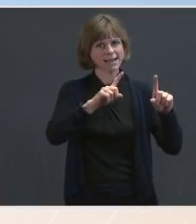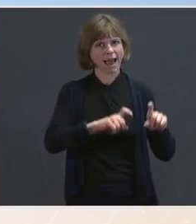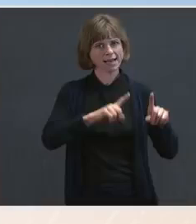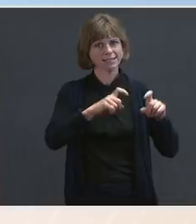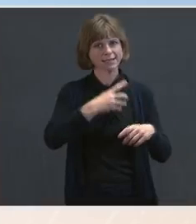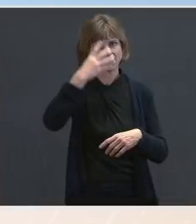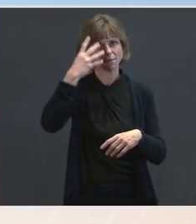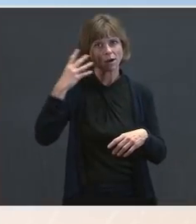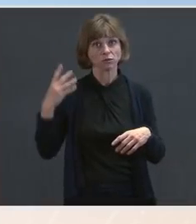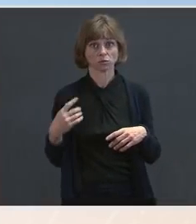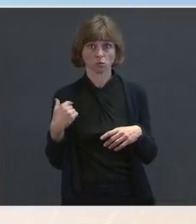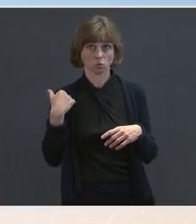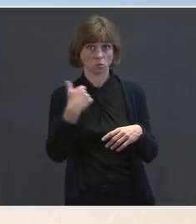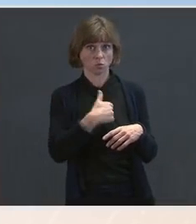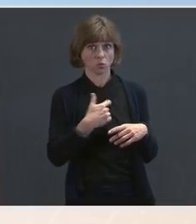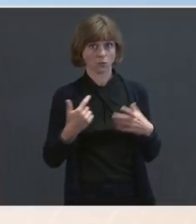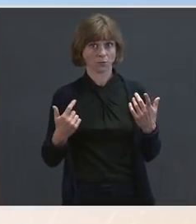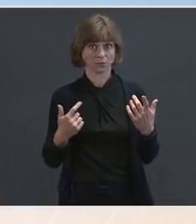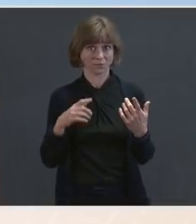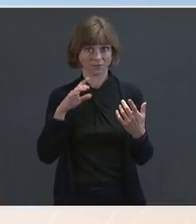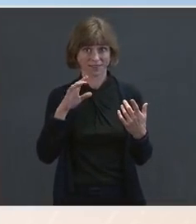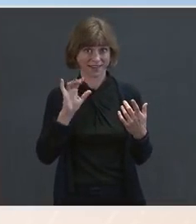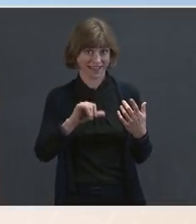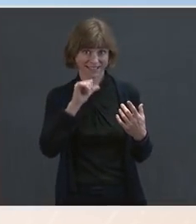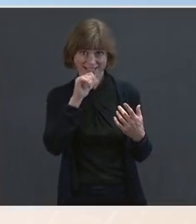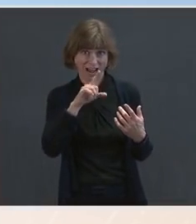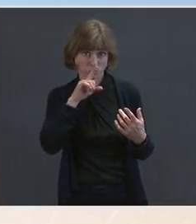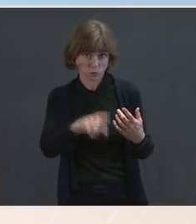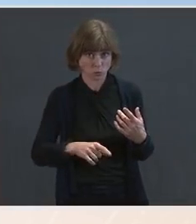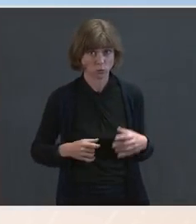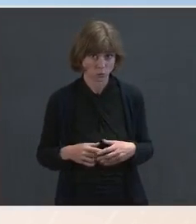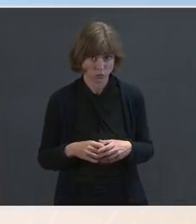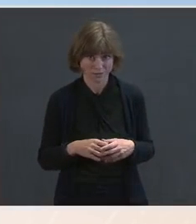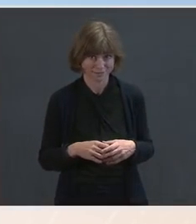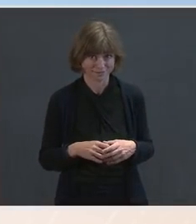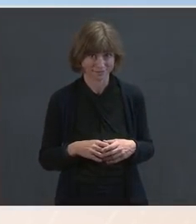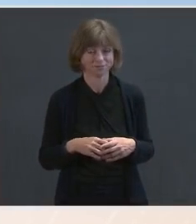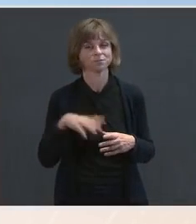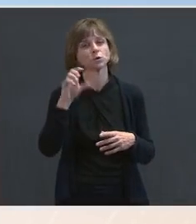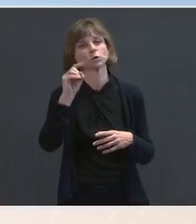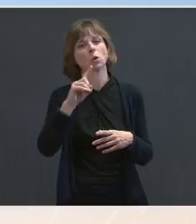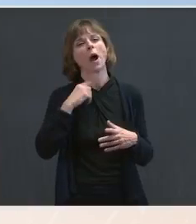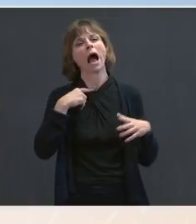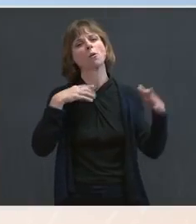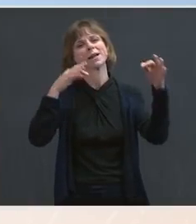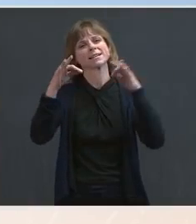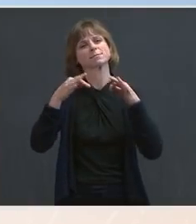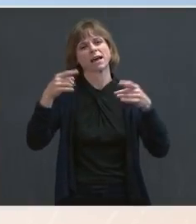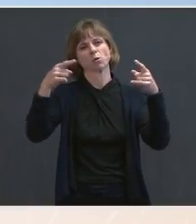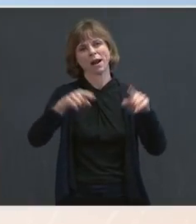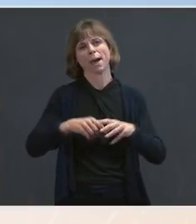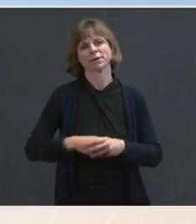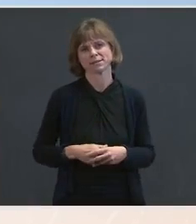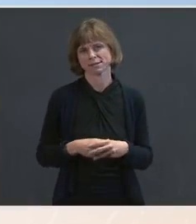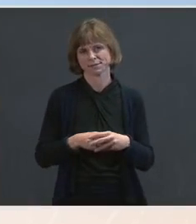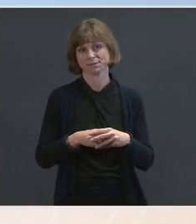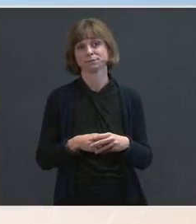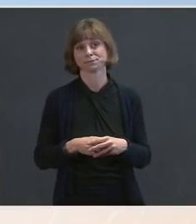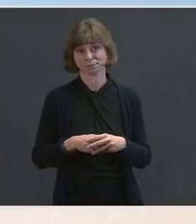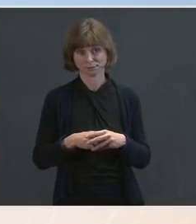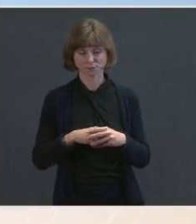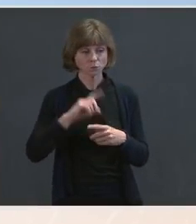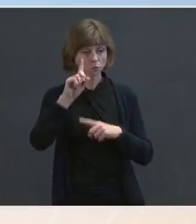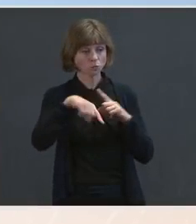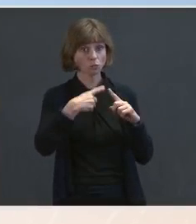about facts around here. That is not factual. So let me give you an overview of what happens. When migrants